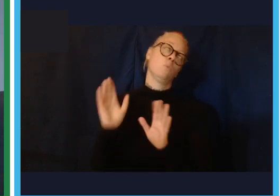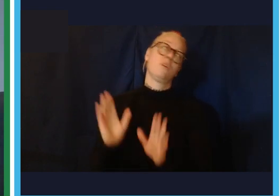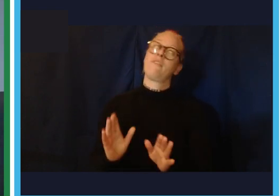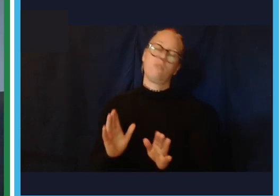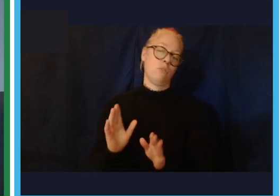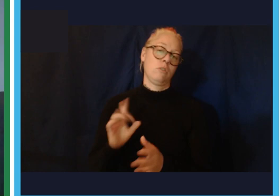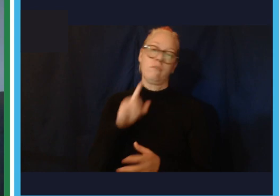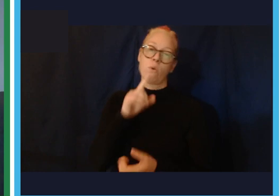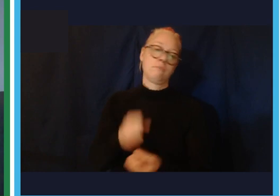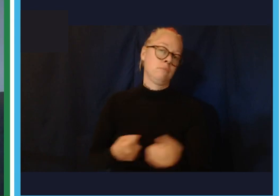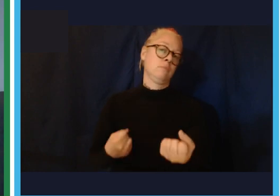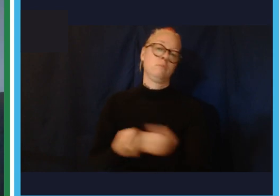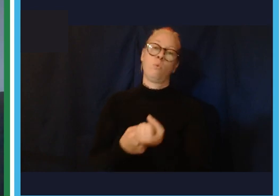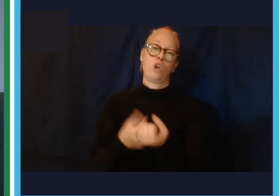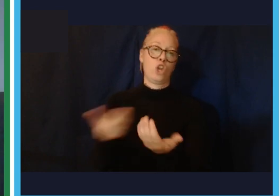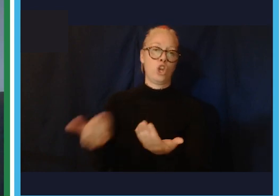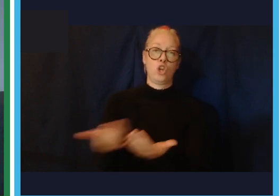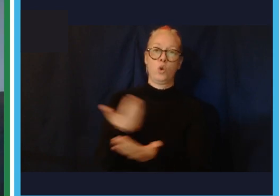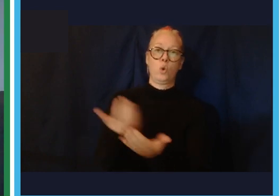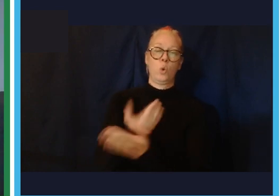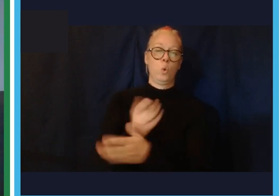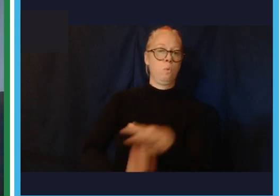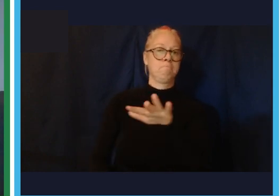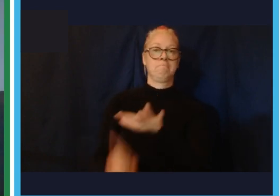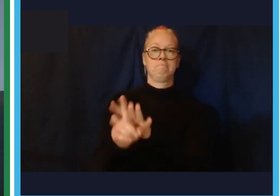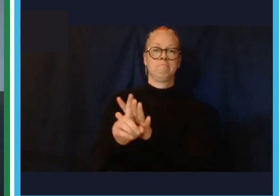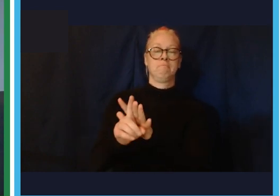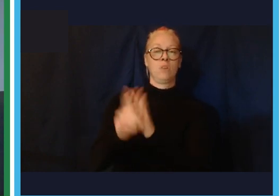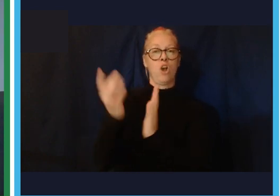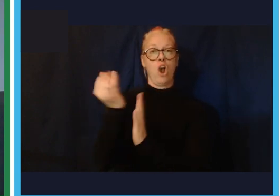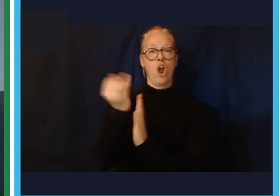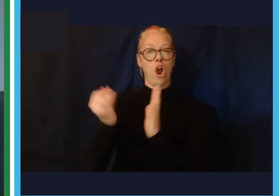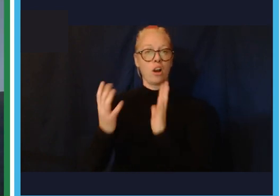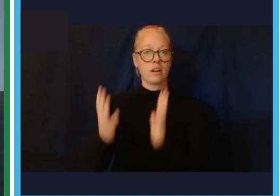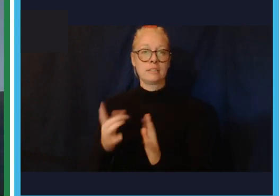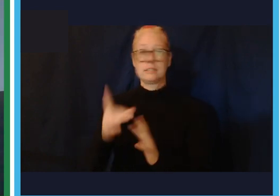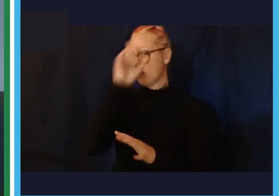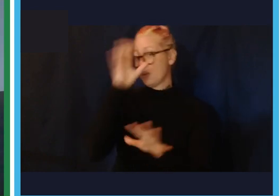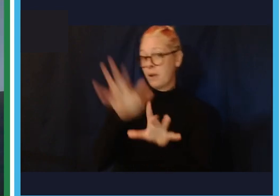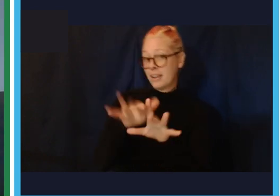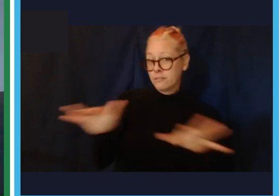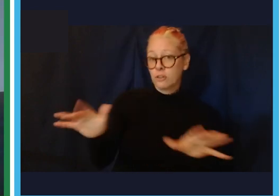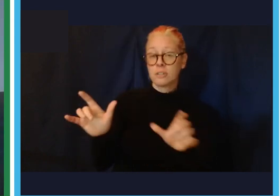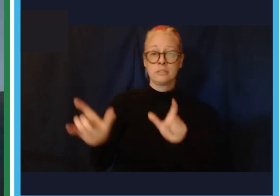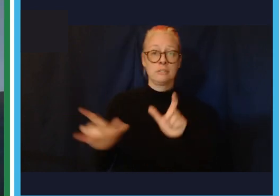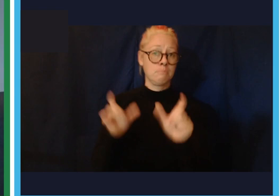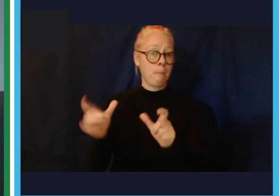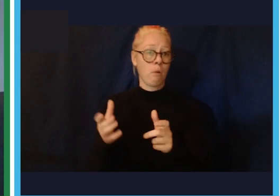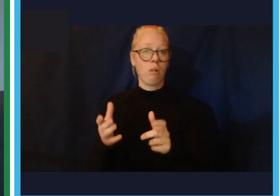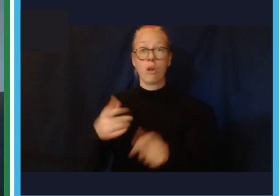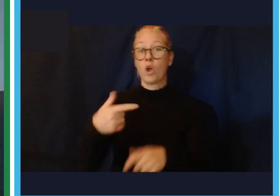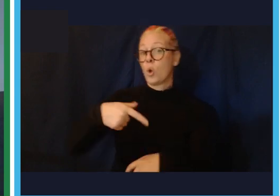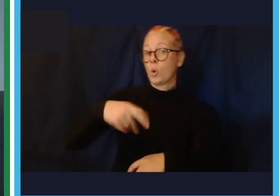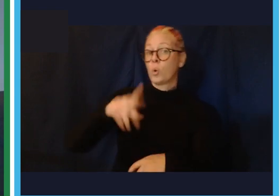writers. So that's really where I started off, and where, you know, my